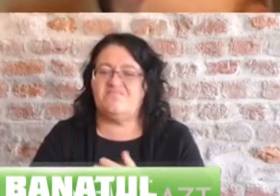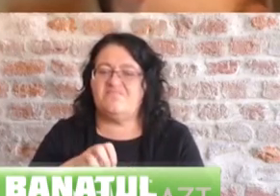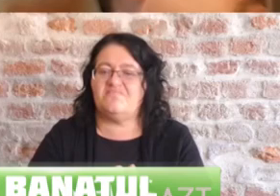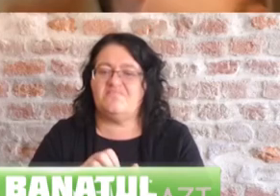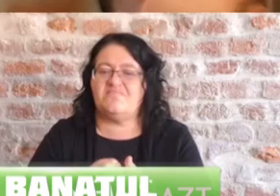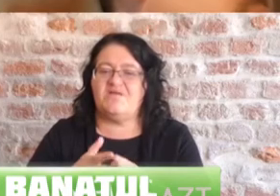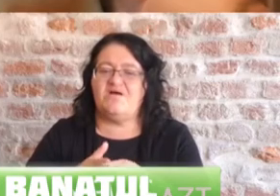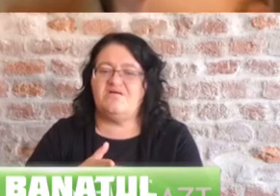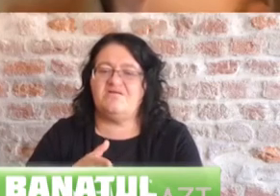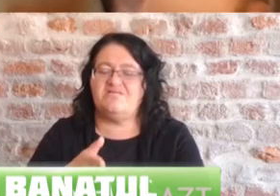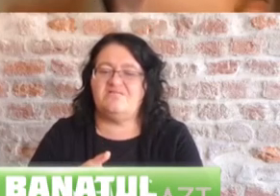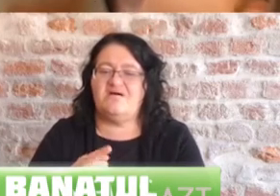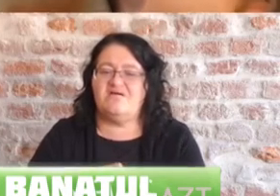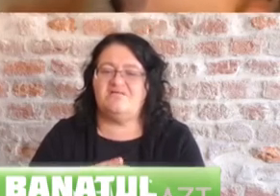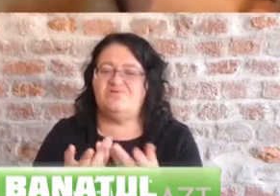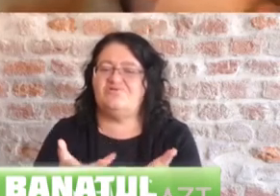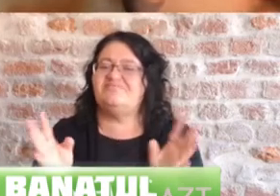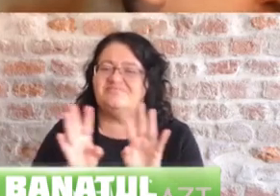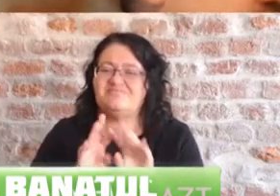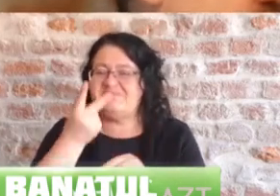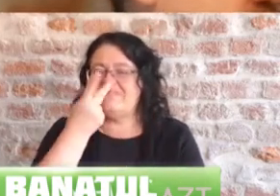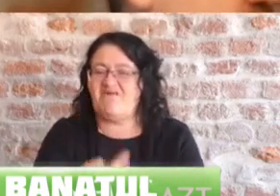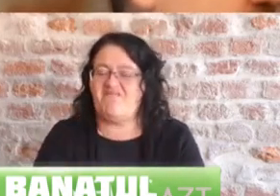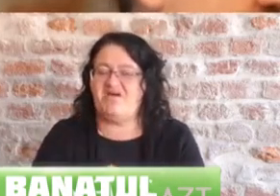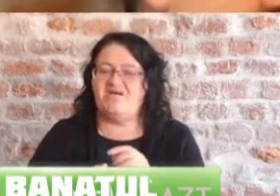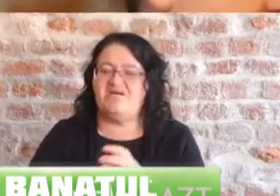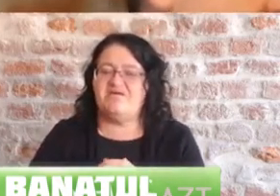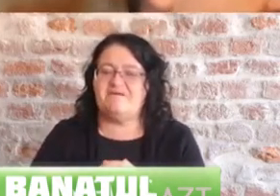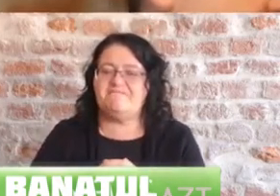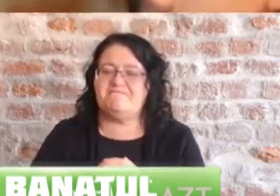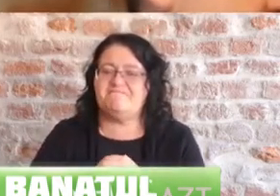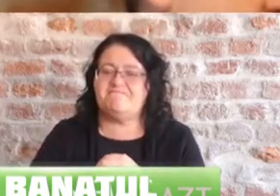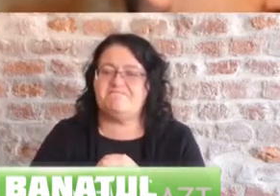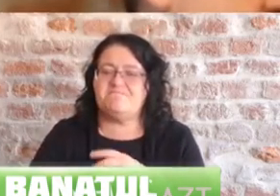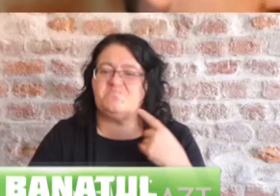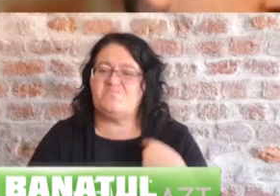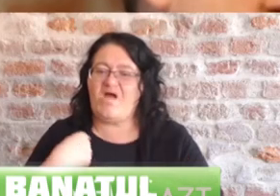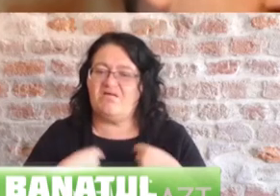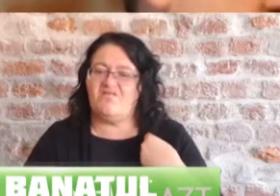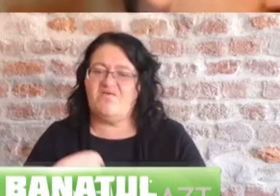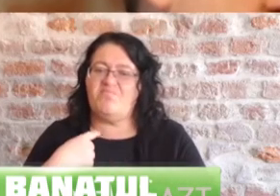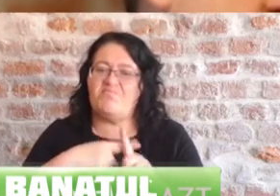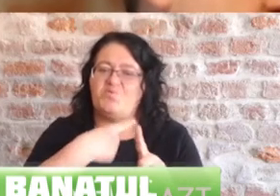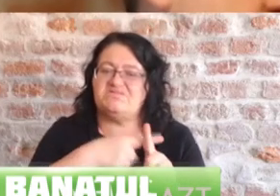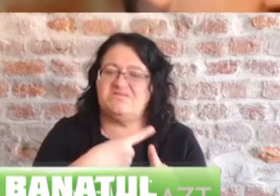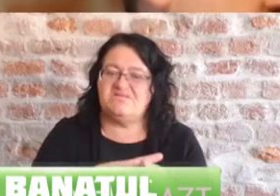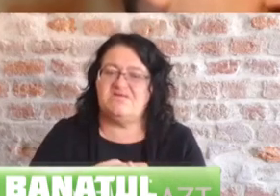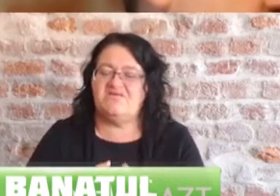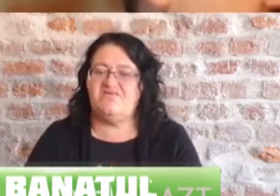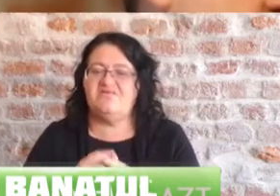the entrance to the underground level and its activation is also